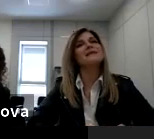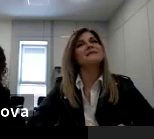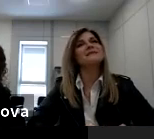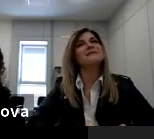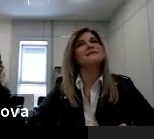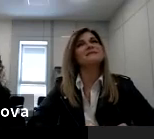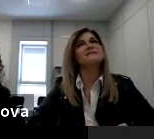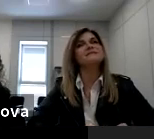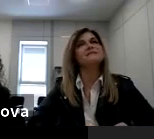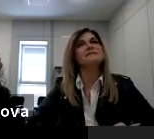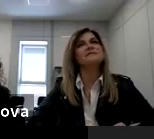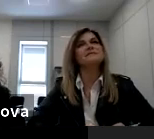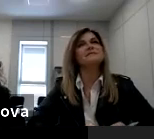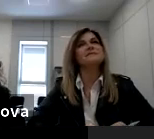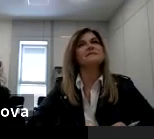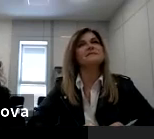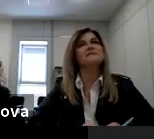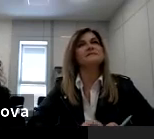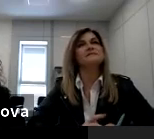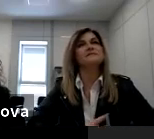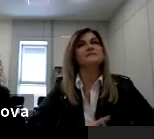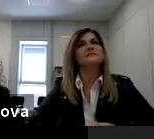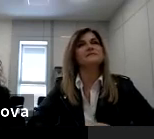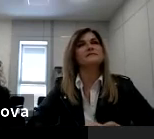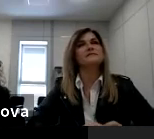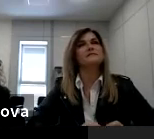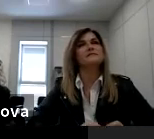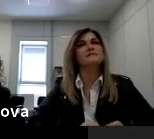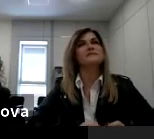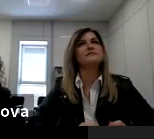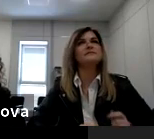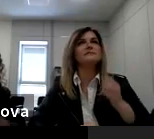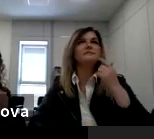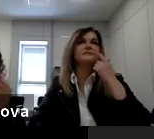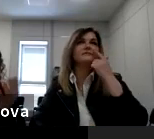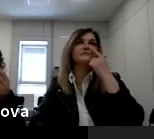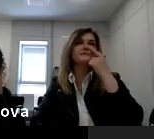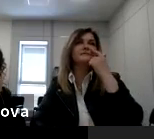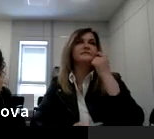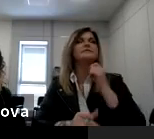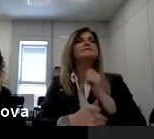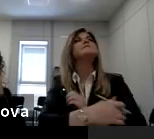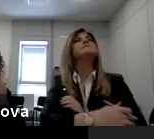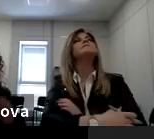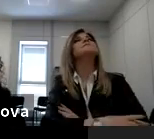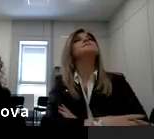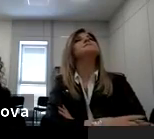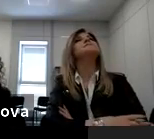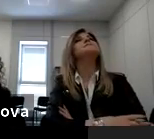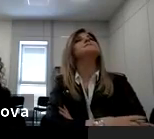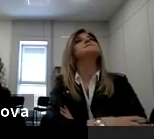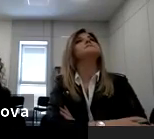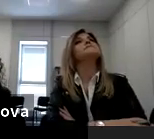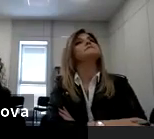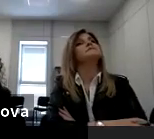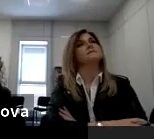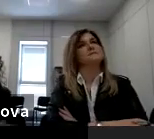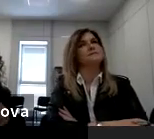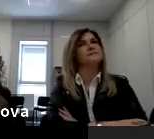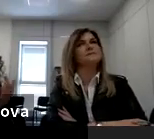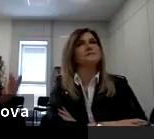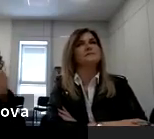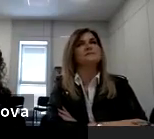very powerful linear fixture IntiSlim. It is an old one, and now we are